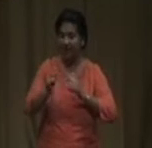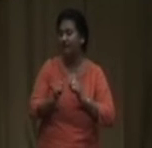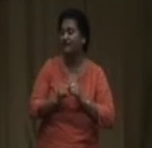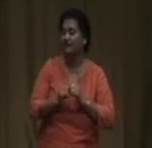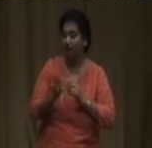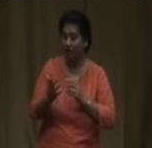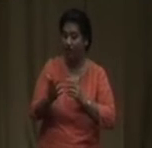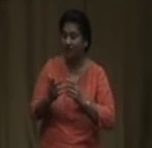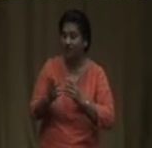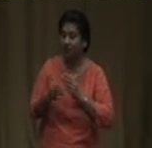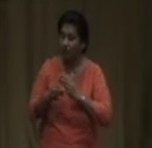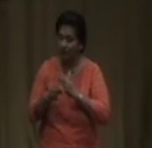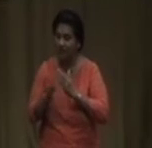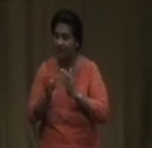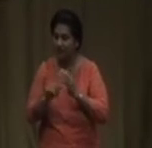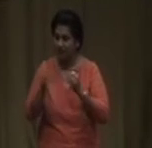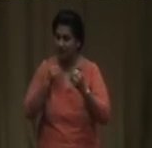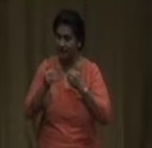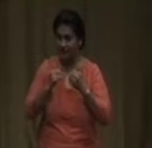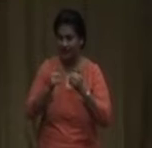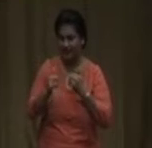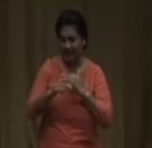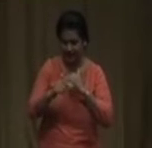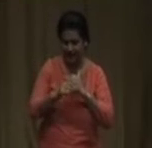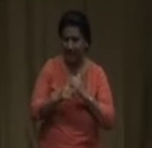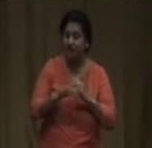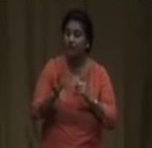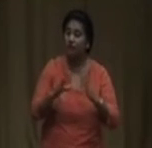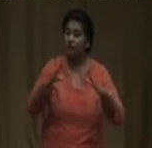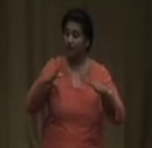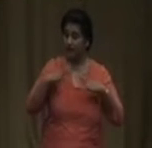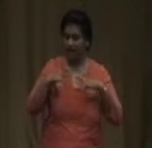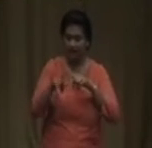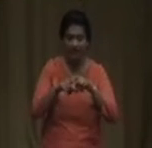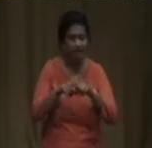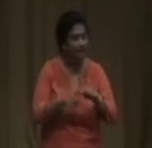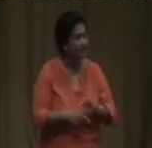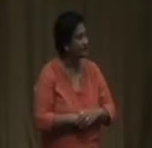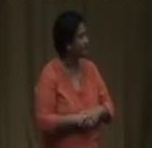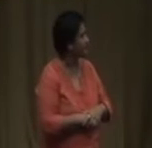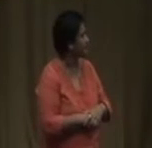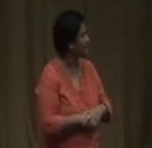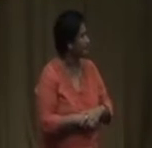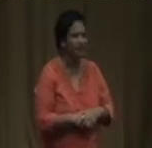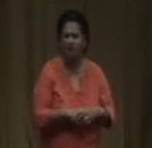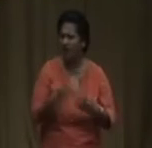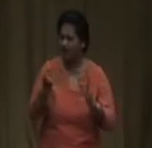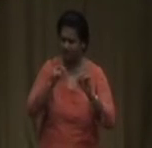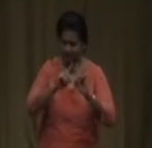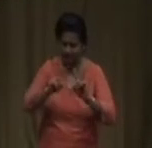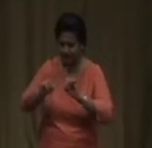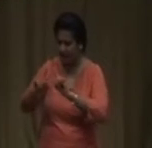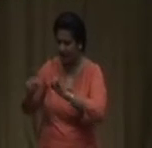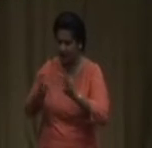education. So the notion of free range learning is this idea that given that there are this wealth of resources that